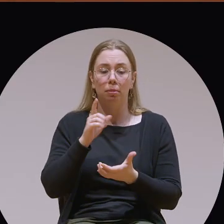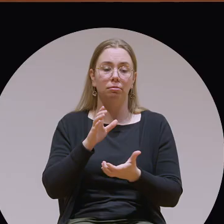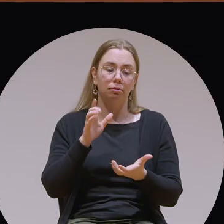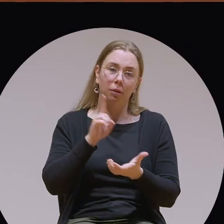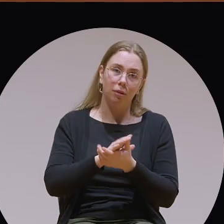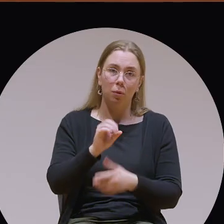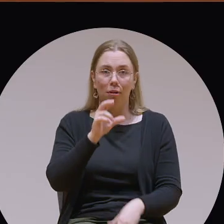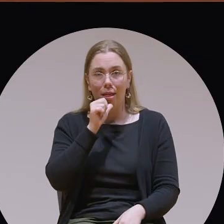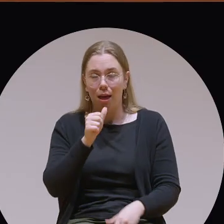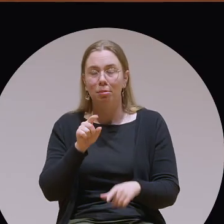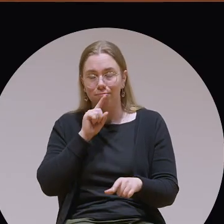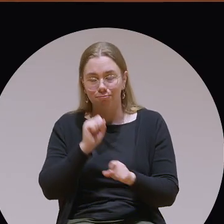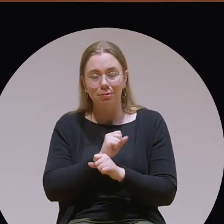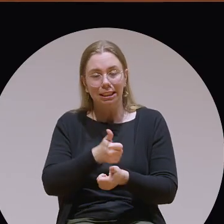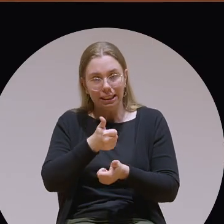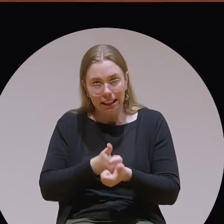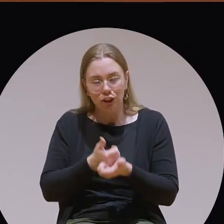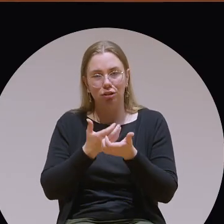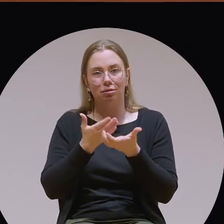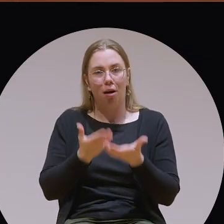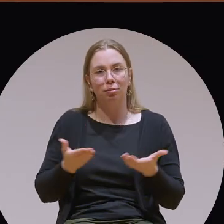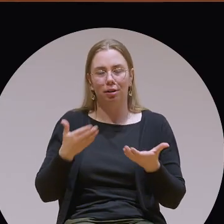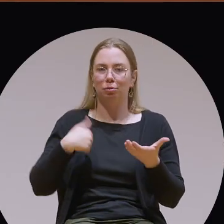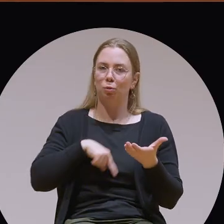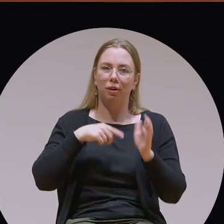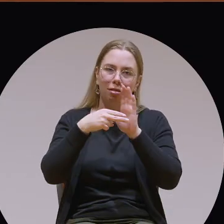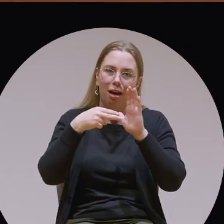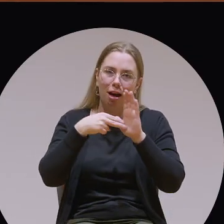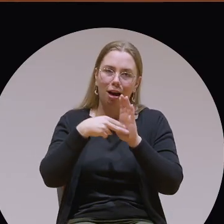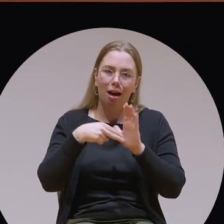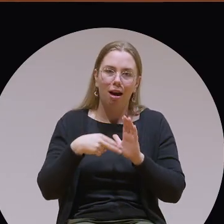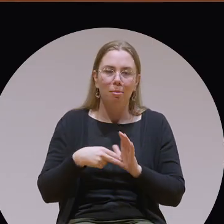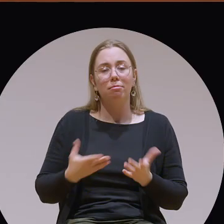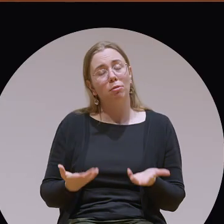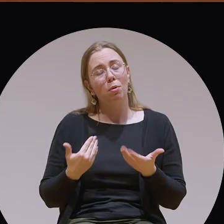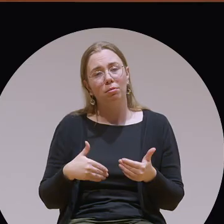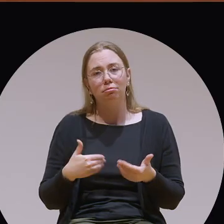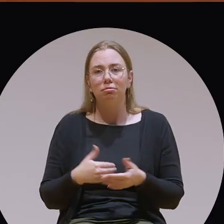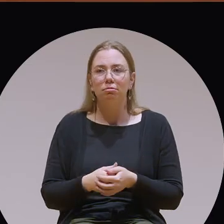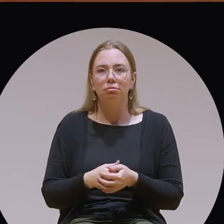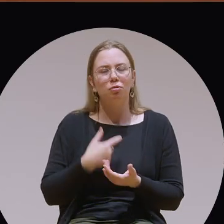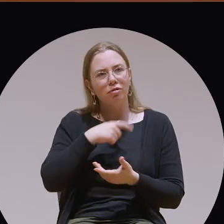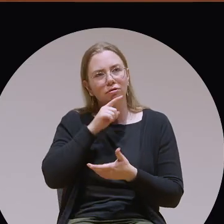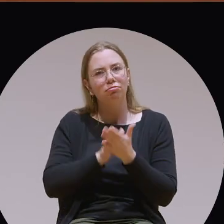every single piece. So I'm very, very focused on looking at the provenance